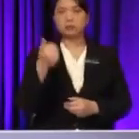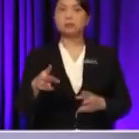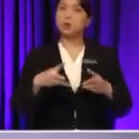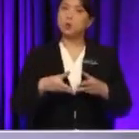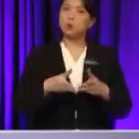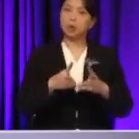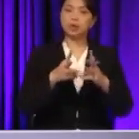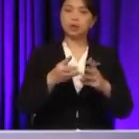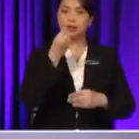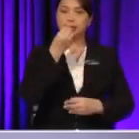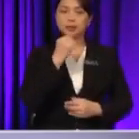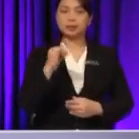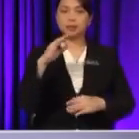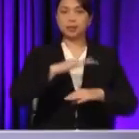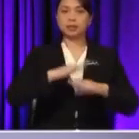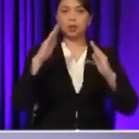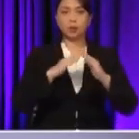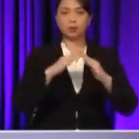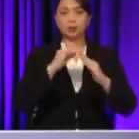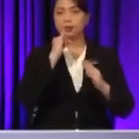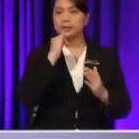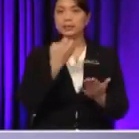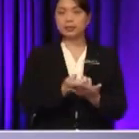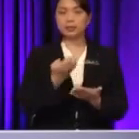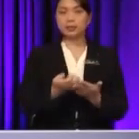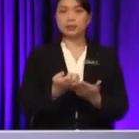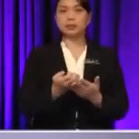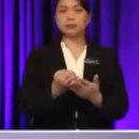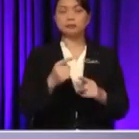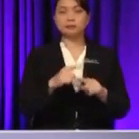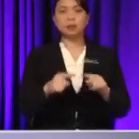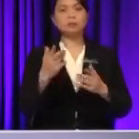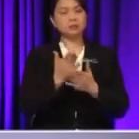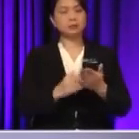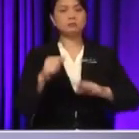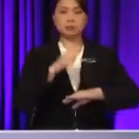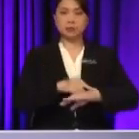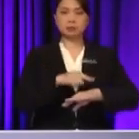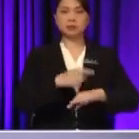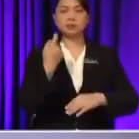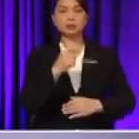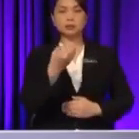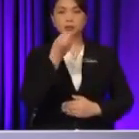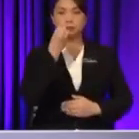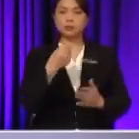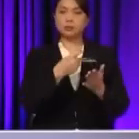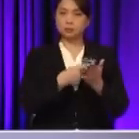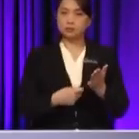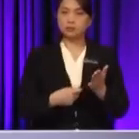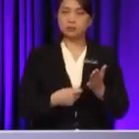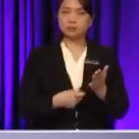at home is economical, my personal opinion is that sometimes the food cost